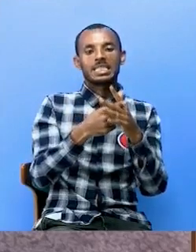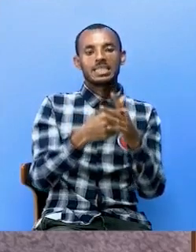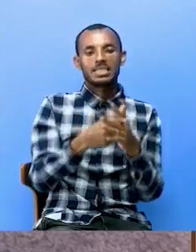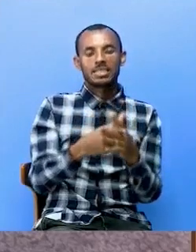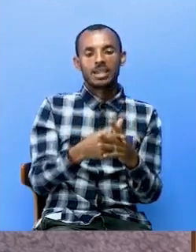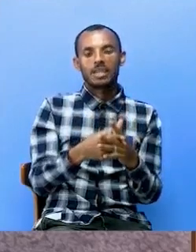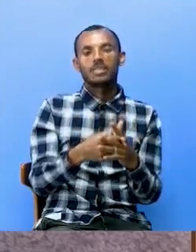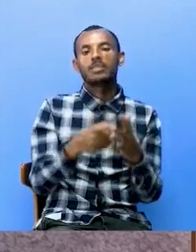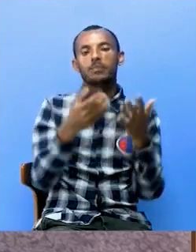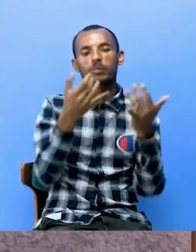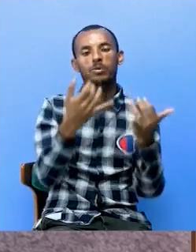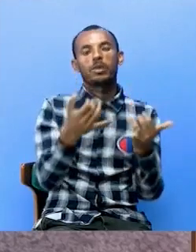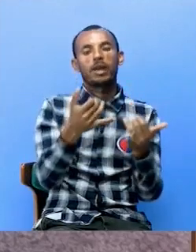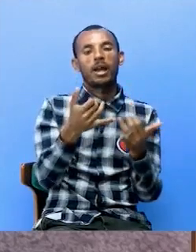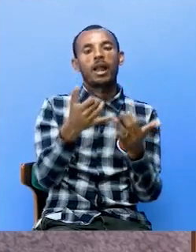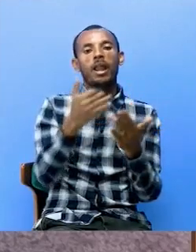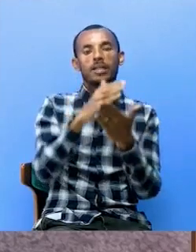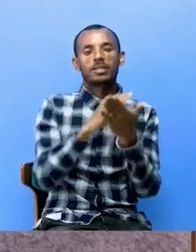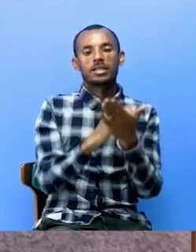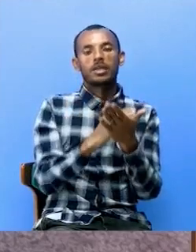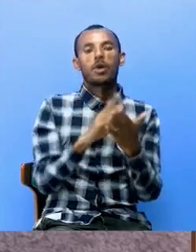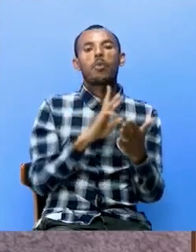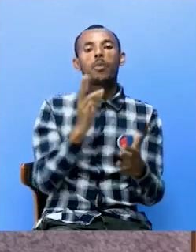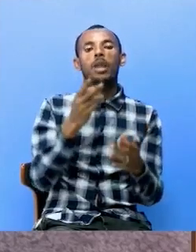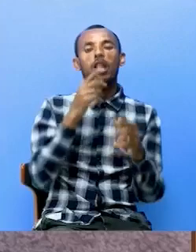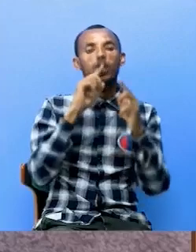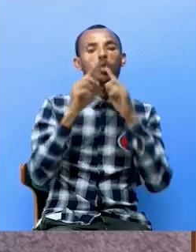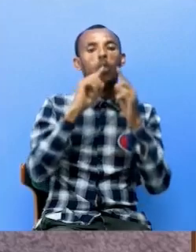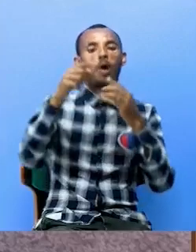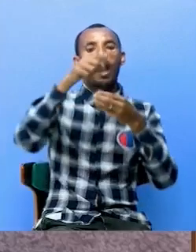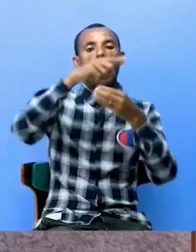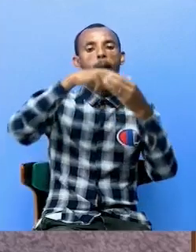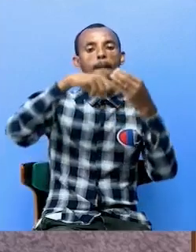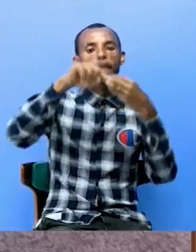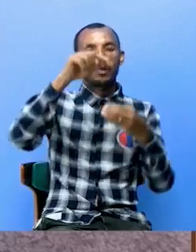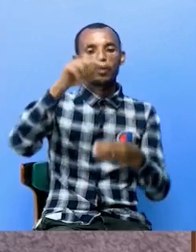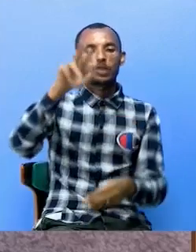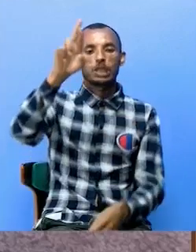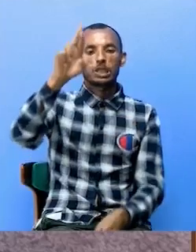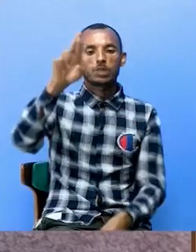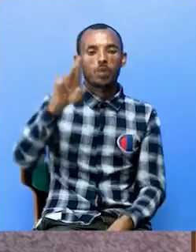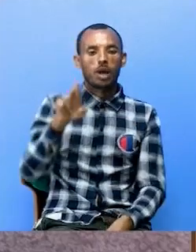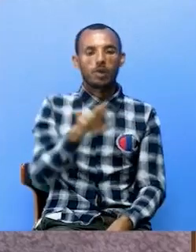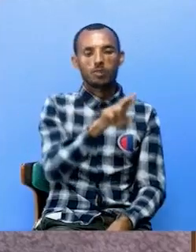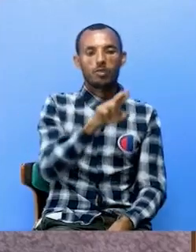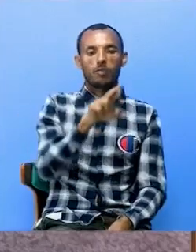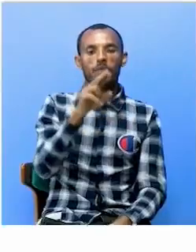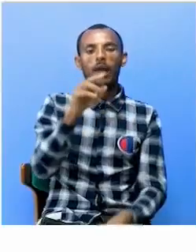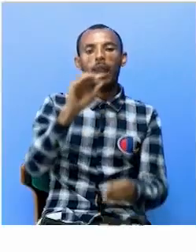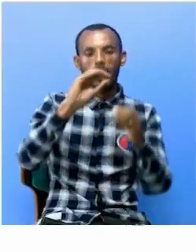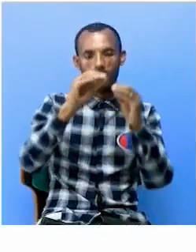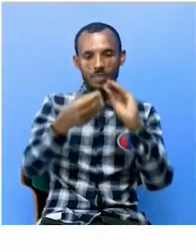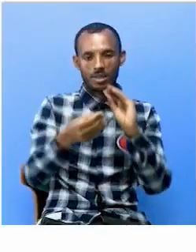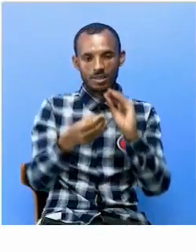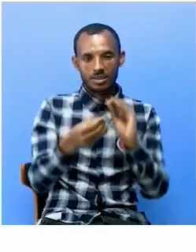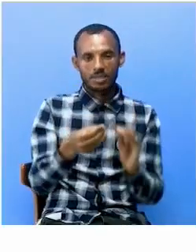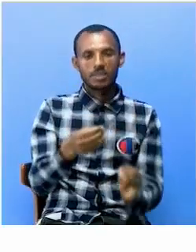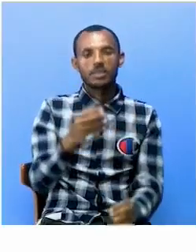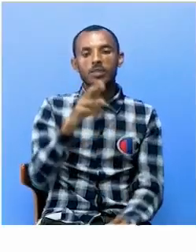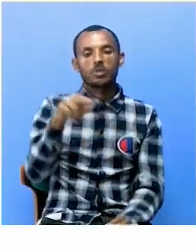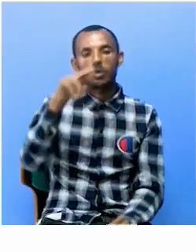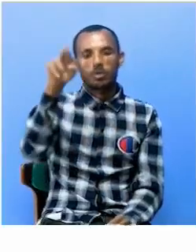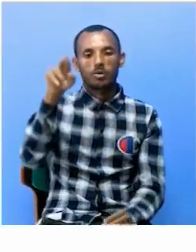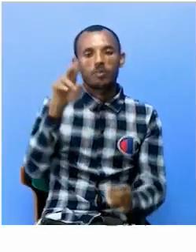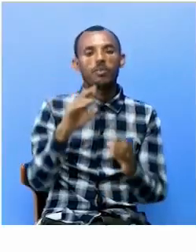okay? Here, we will talk about the square root of a number, okay? Square root